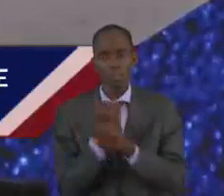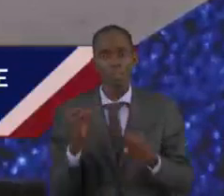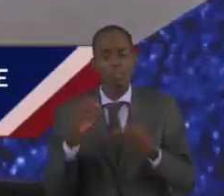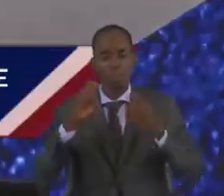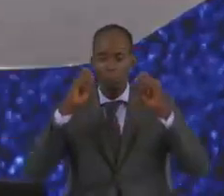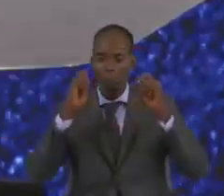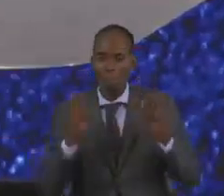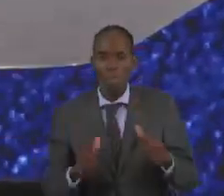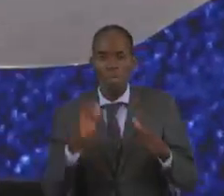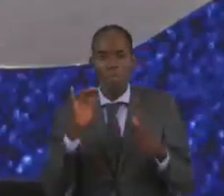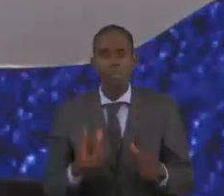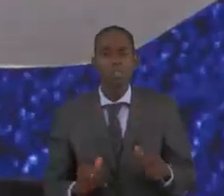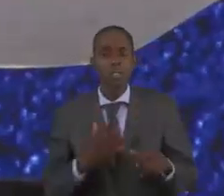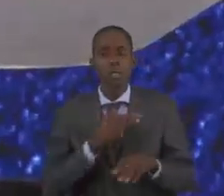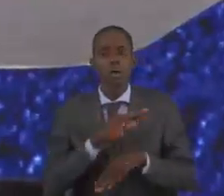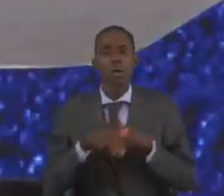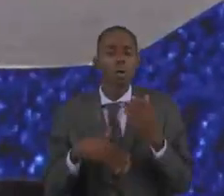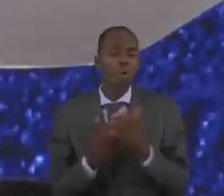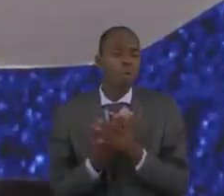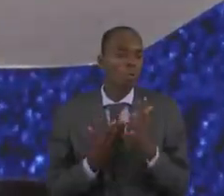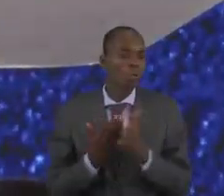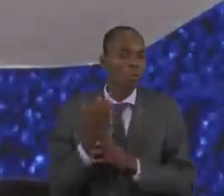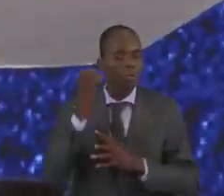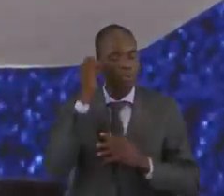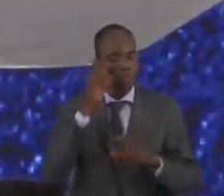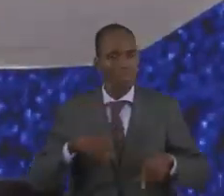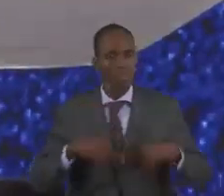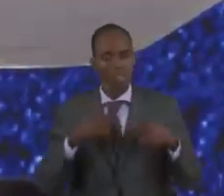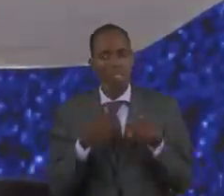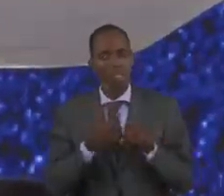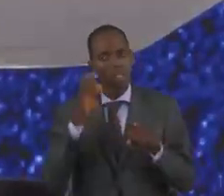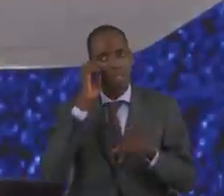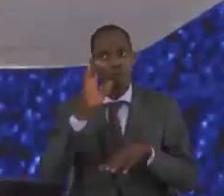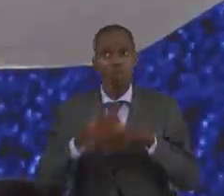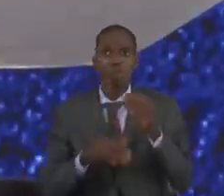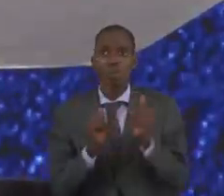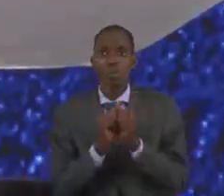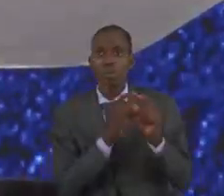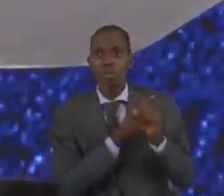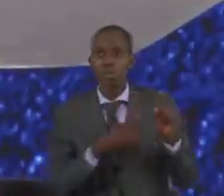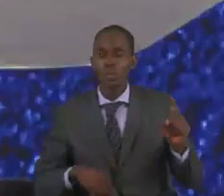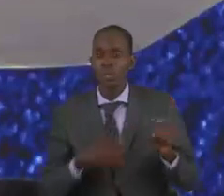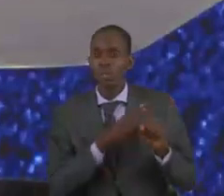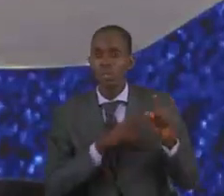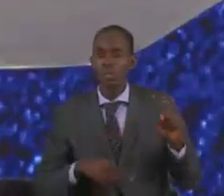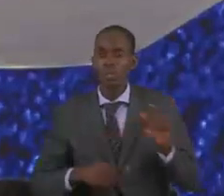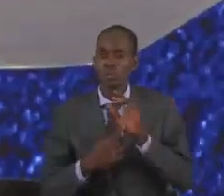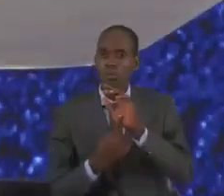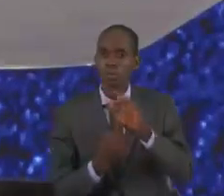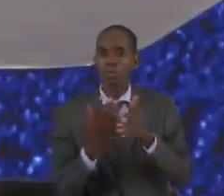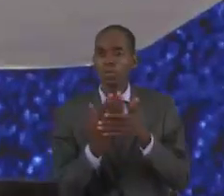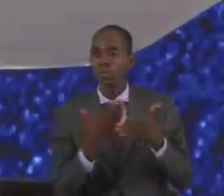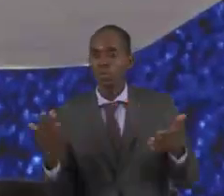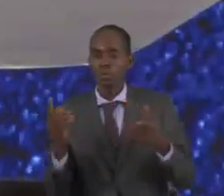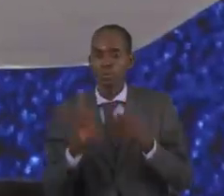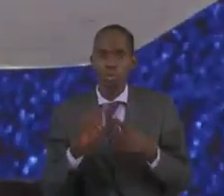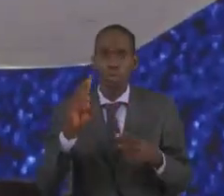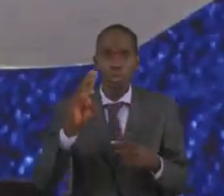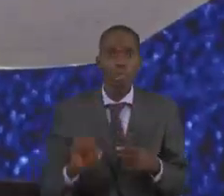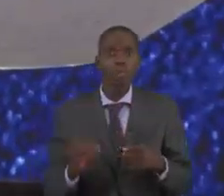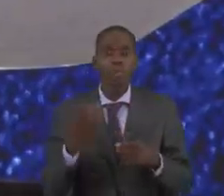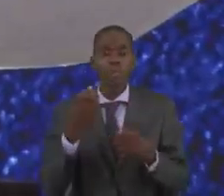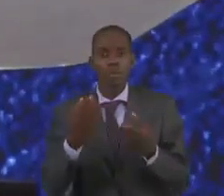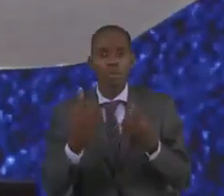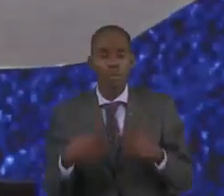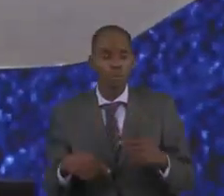and then all through his life as he was walking with the Lord, and the Lord revealed anything to him, come